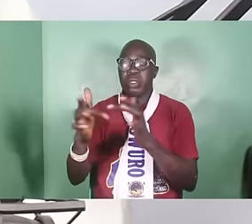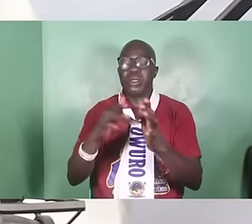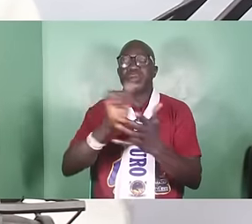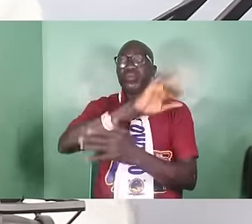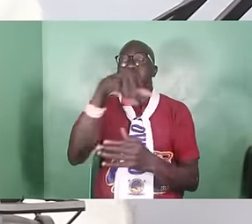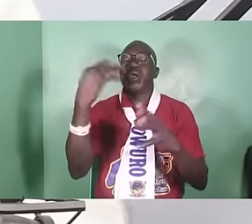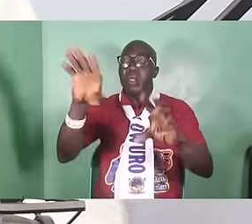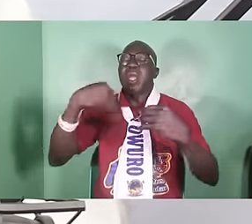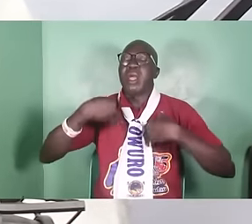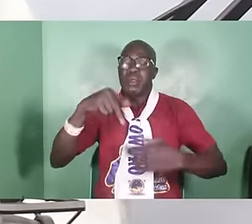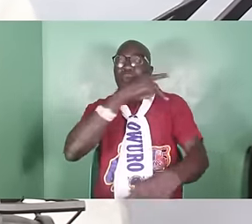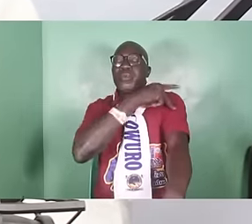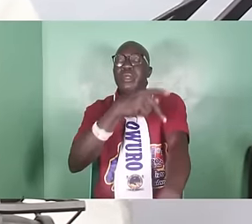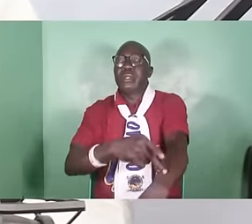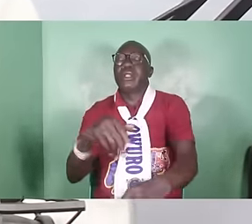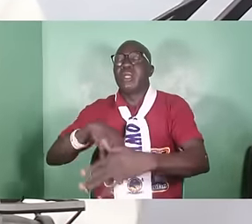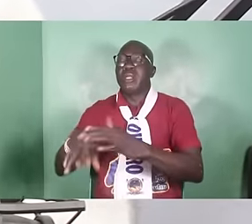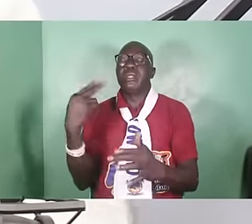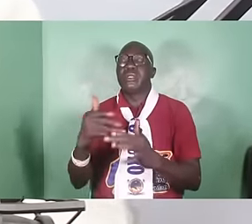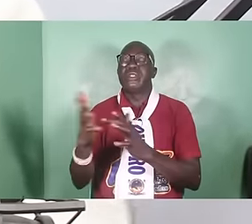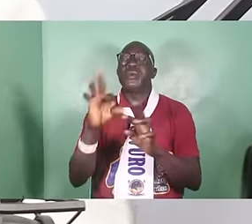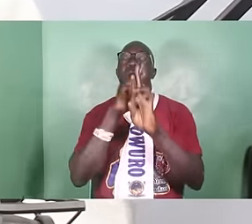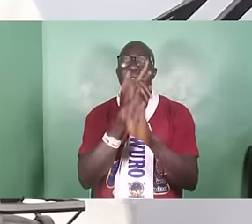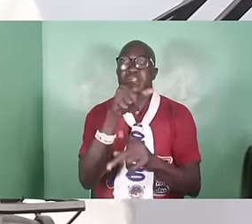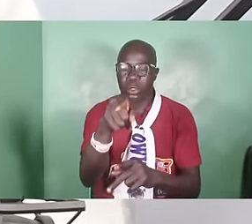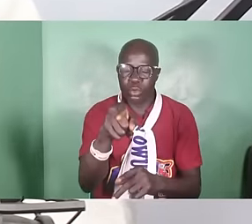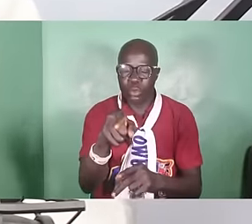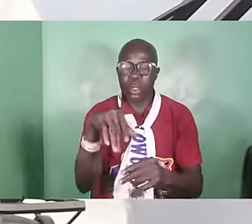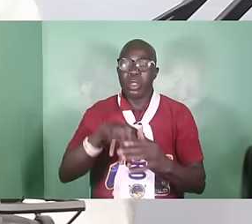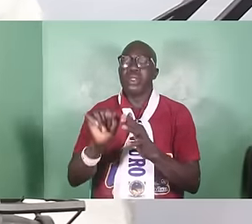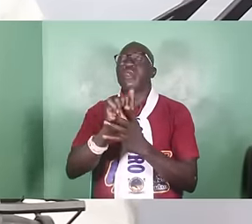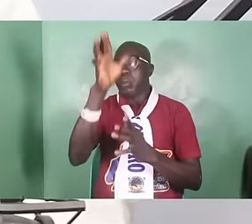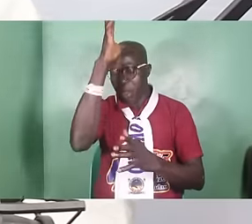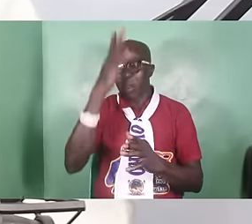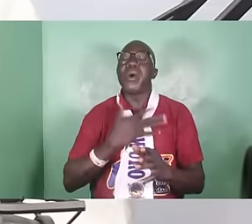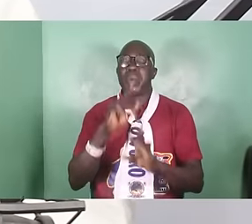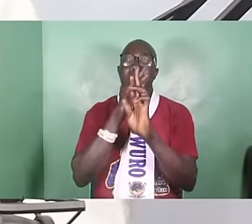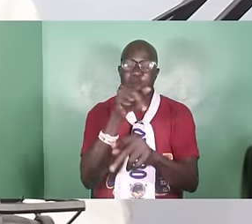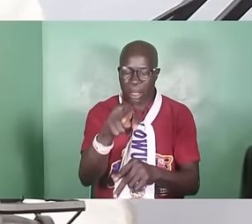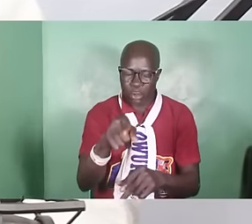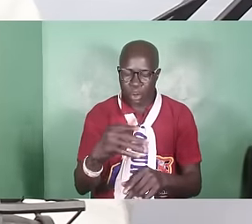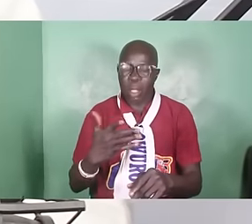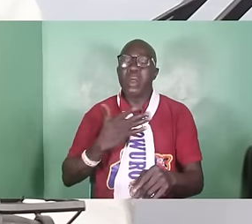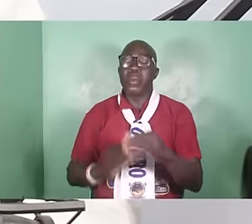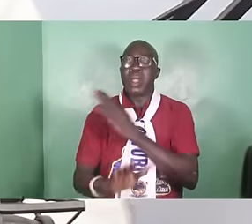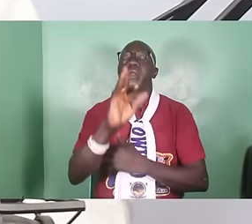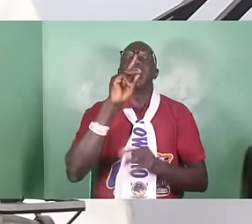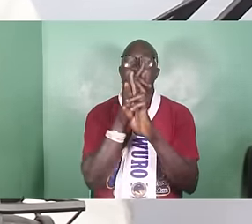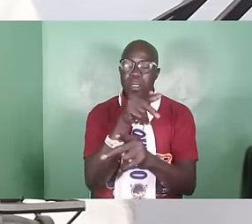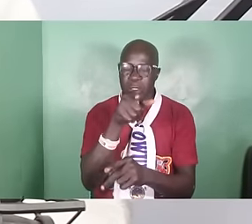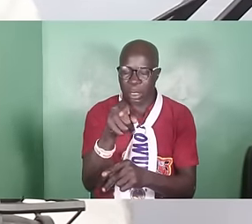Omo be yo ya lo loyun. Amen. Jesus da olo. Amen. Baba mi da olo. Amen. Olorun mi da